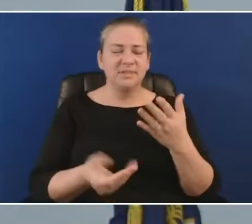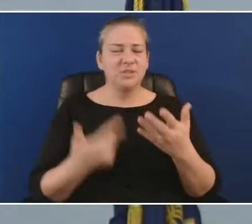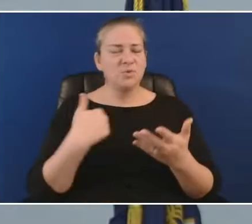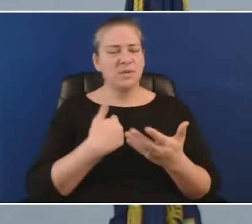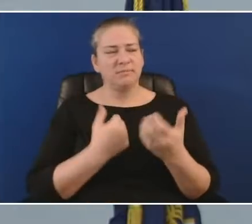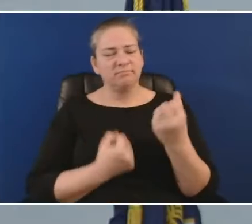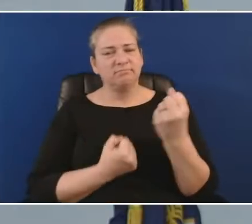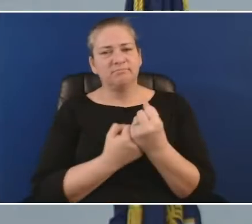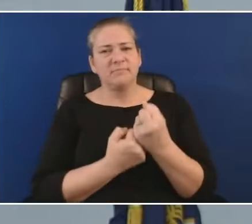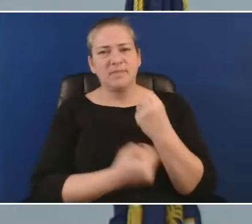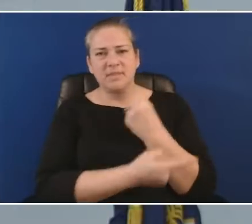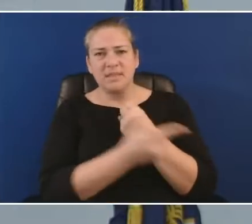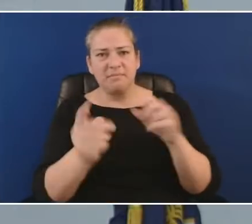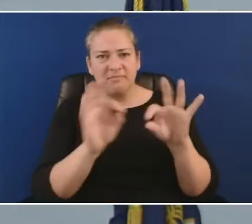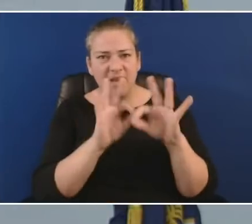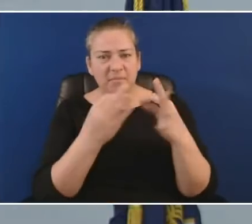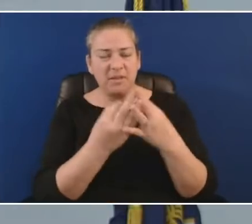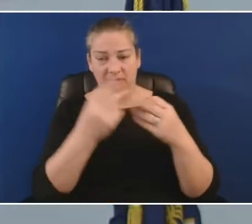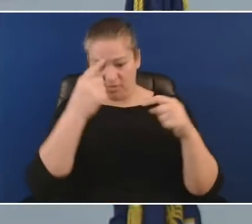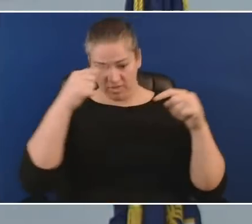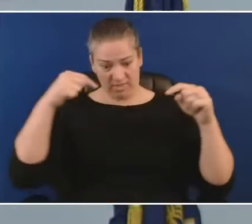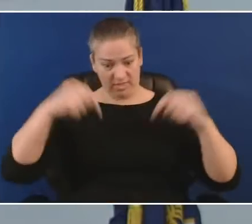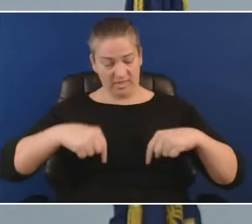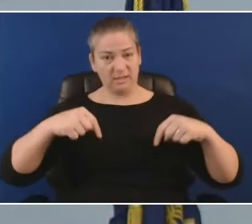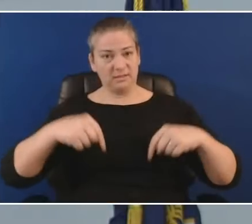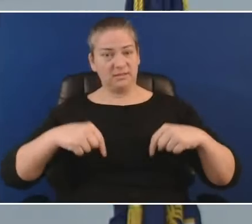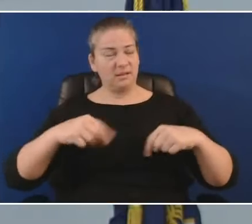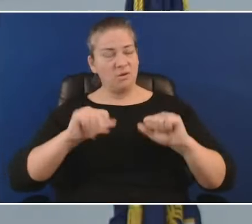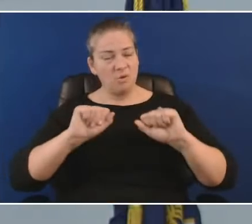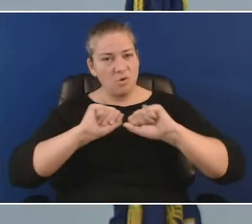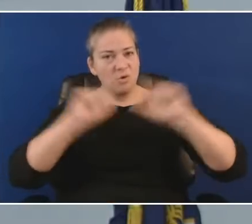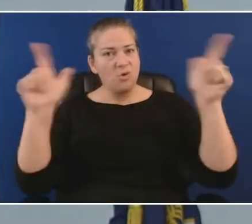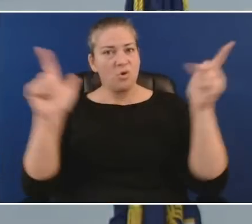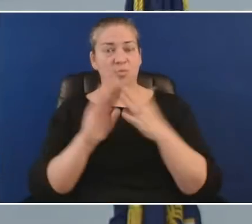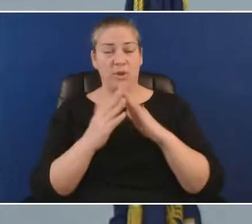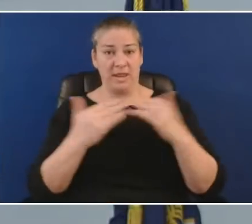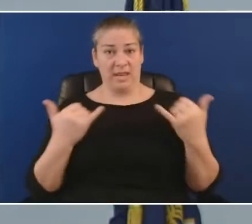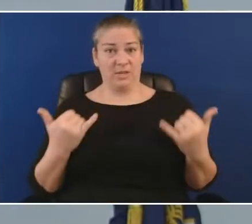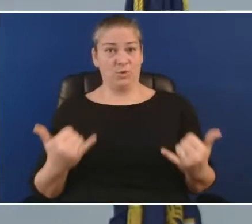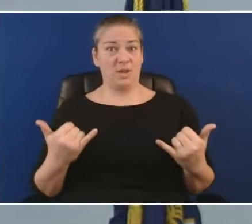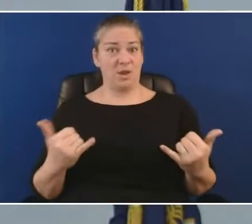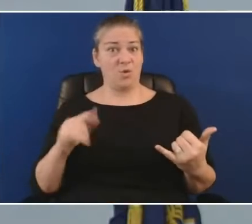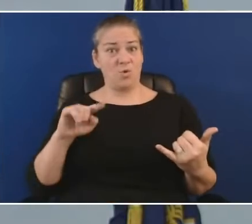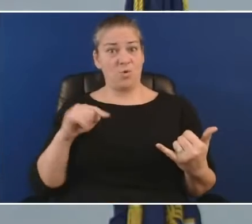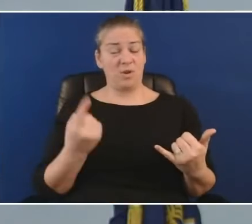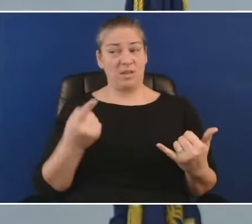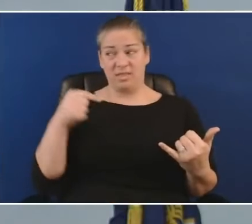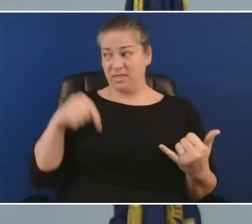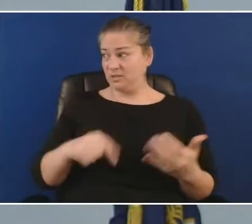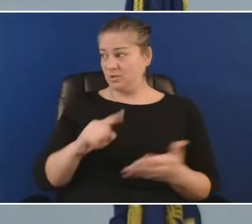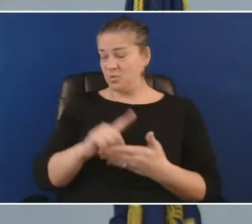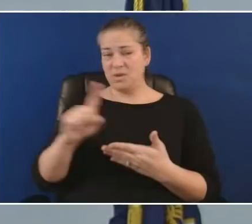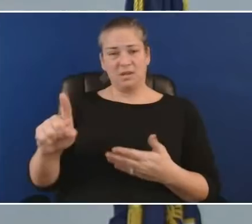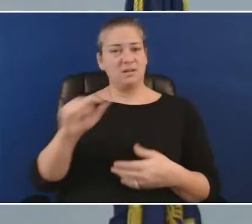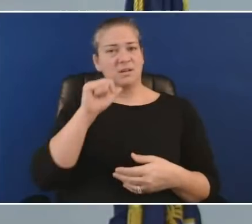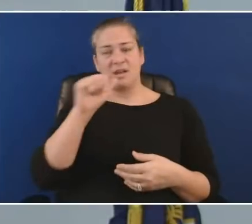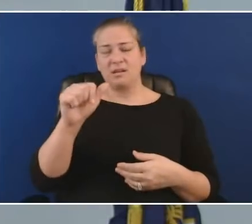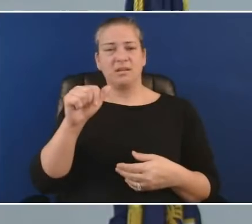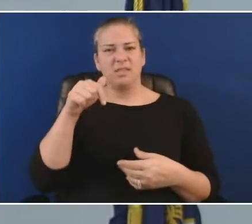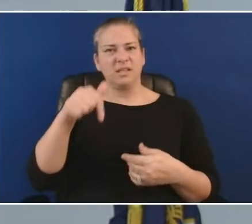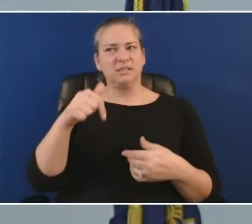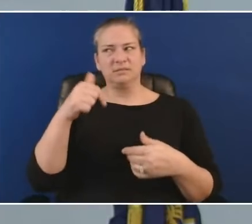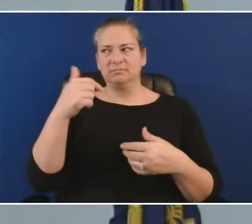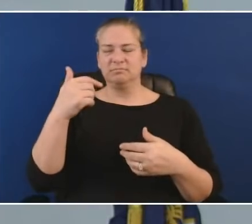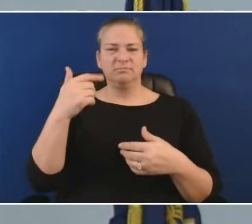families in this and every other impacted community, not just today and this week, but in the coming years, so that